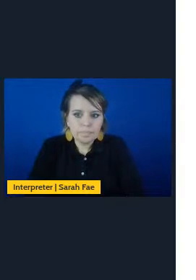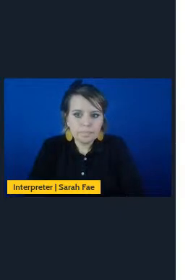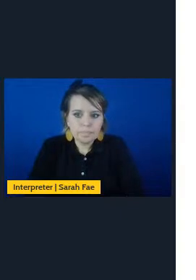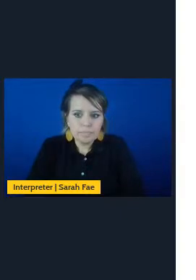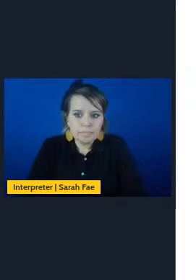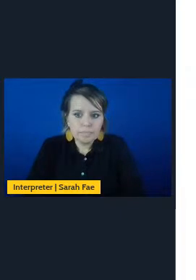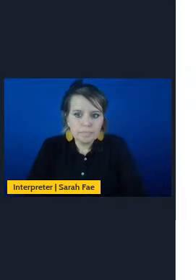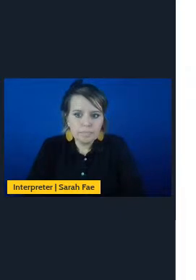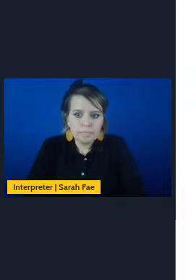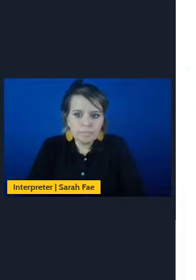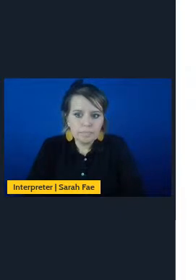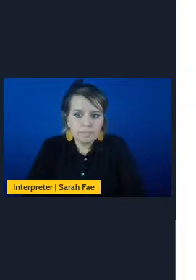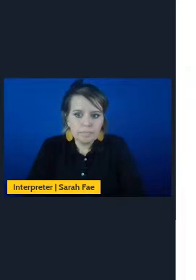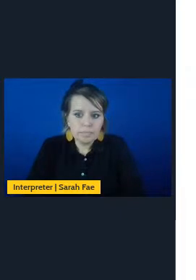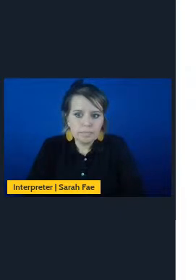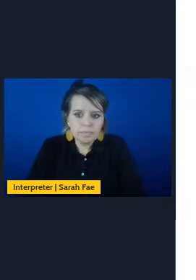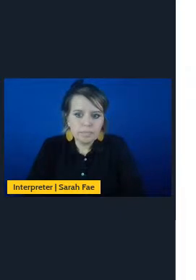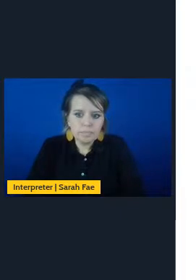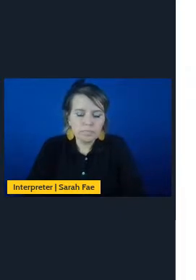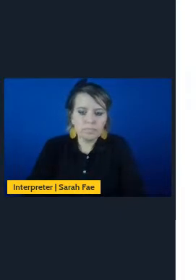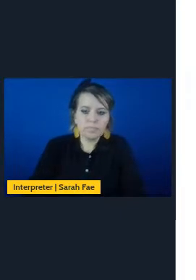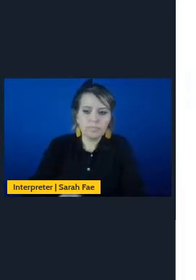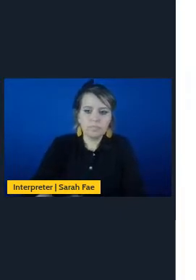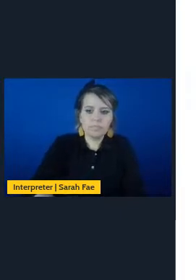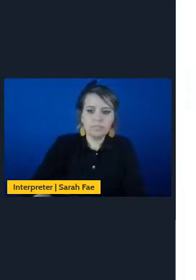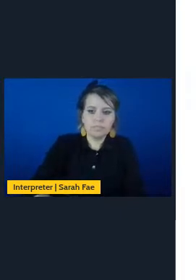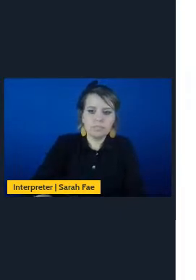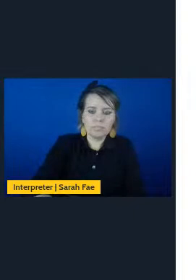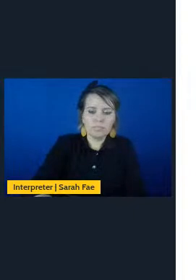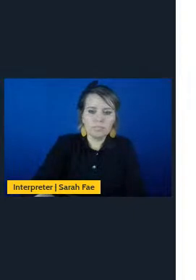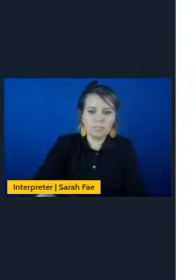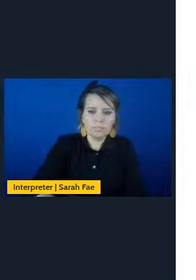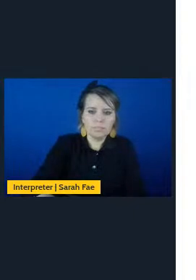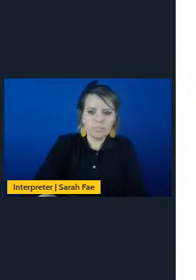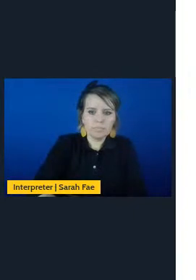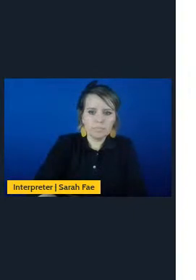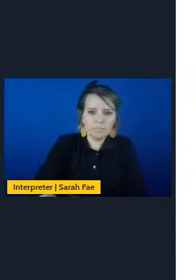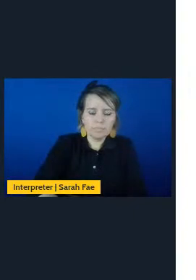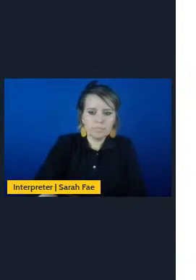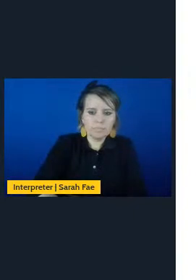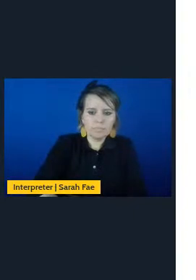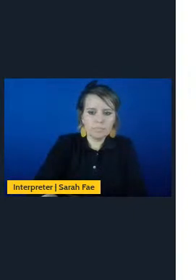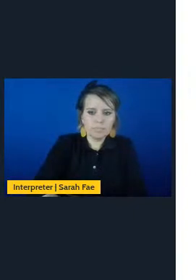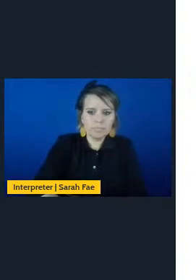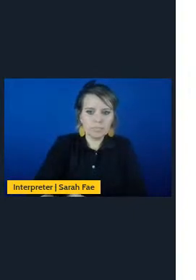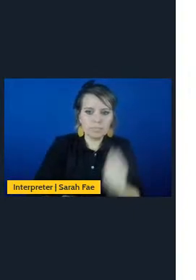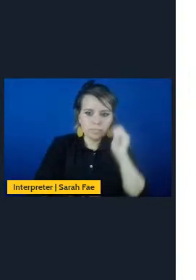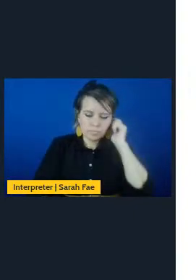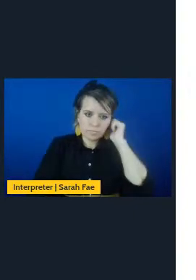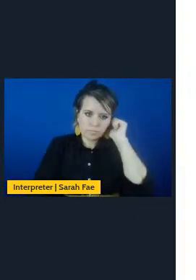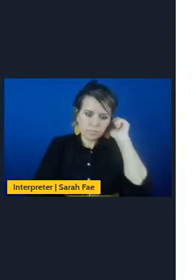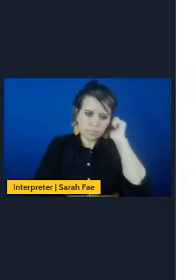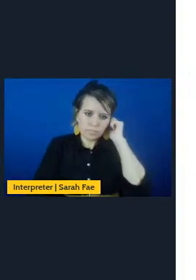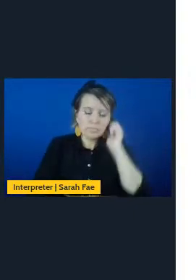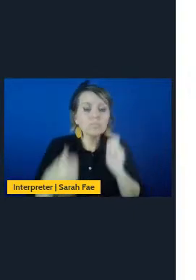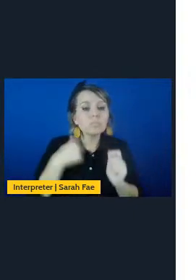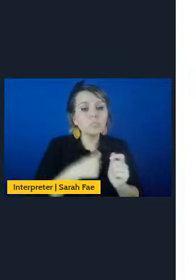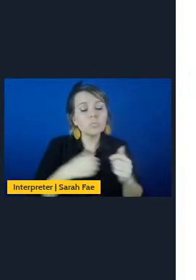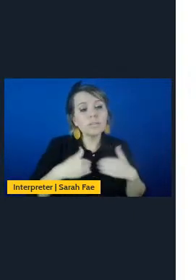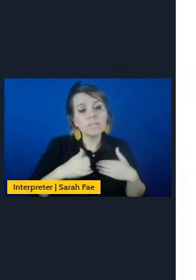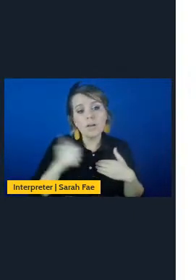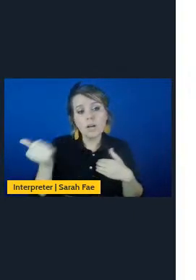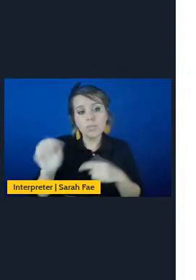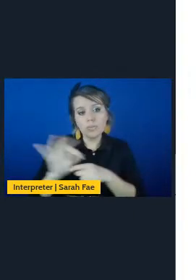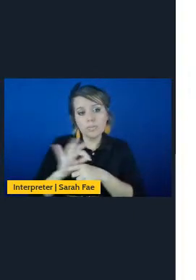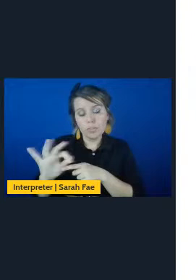In terms of notifications, like I said, we have Lambda functions that subscribe to code pipeline and code